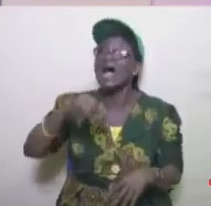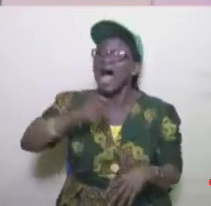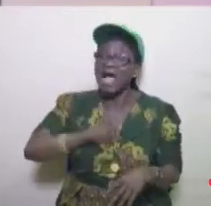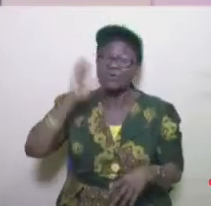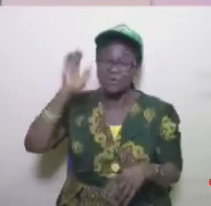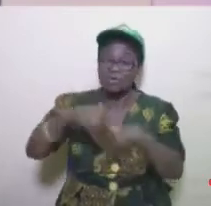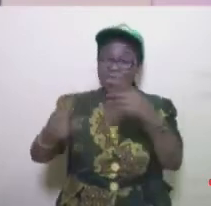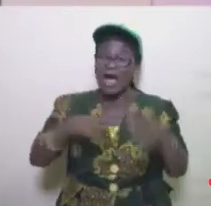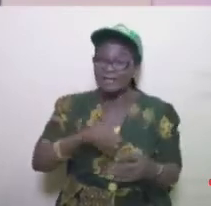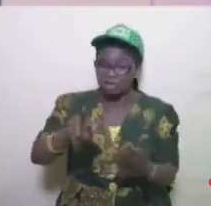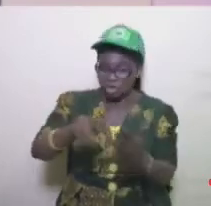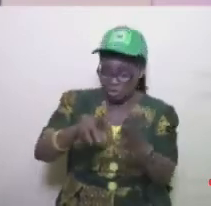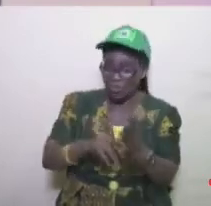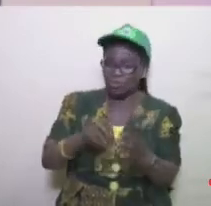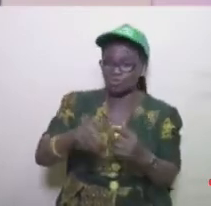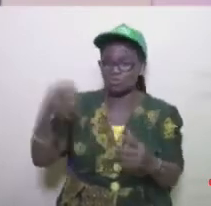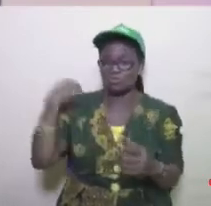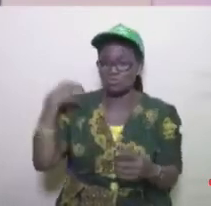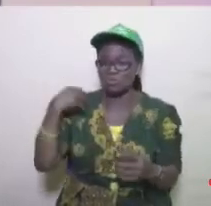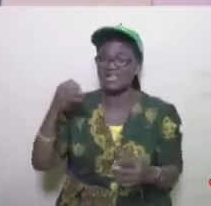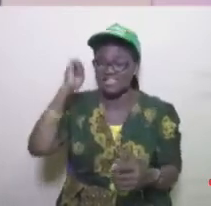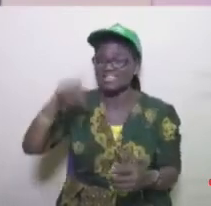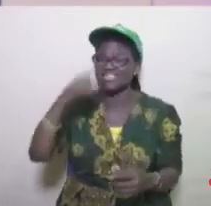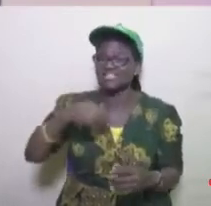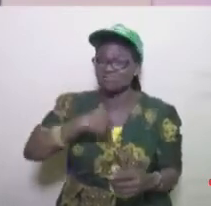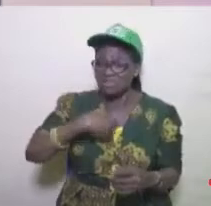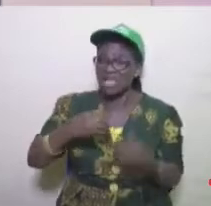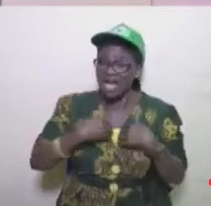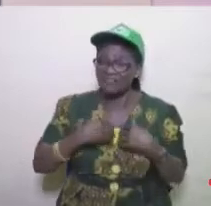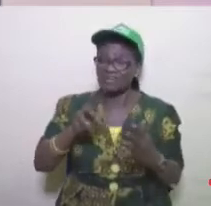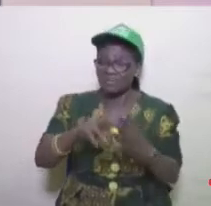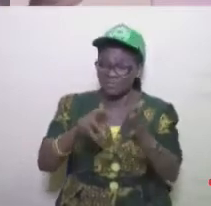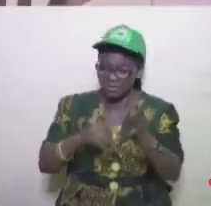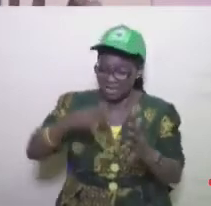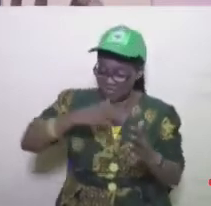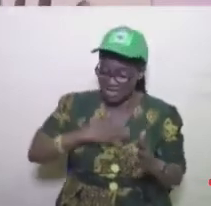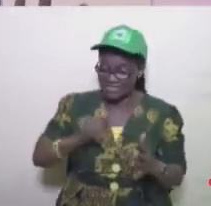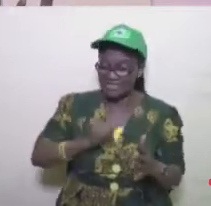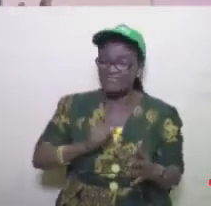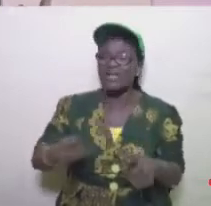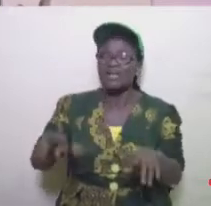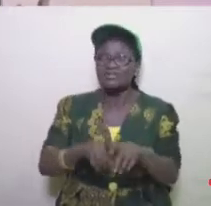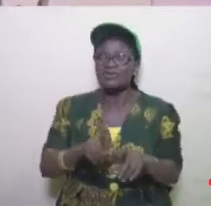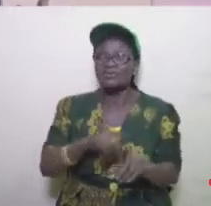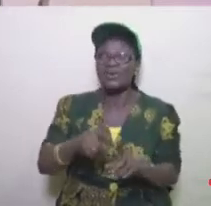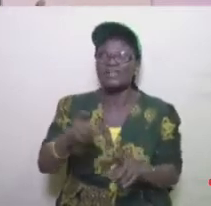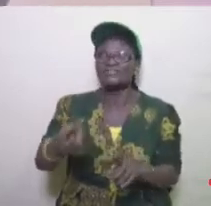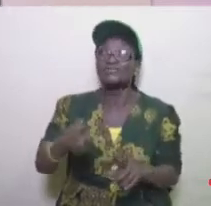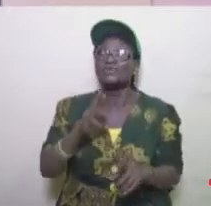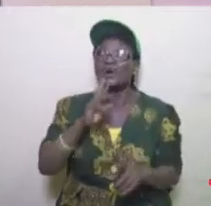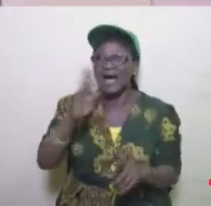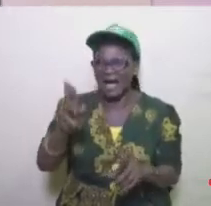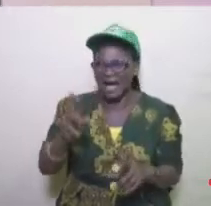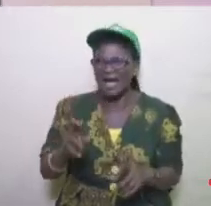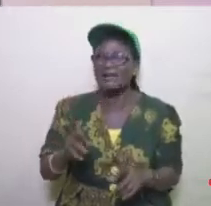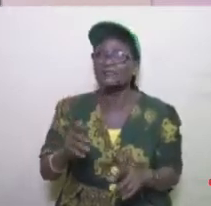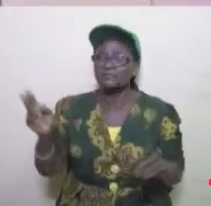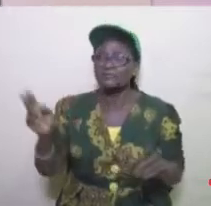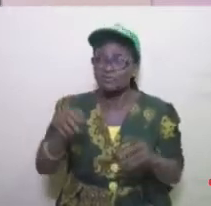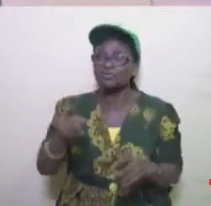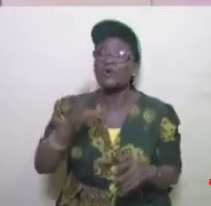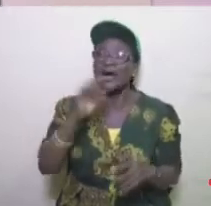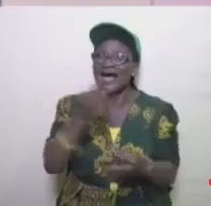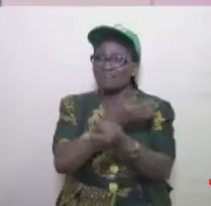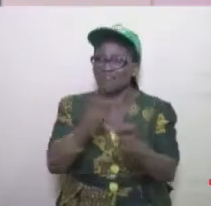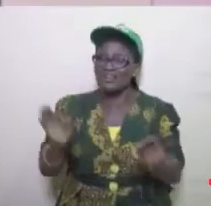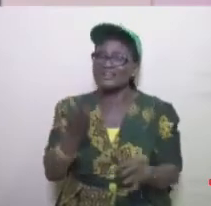myself. So when you own up, you are free. And there are many people